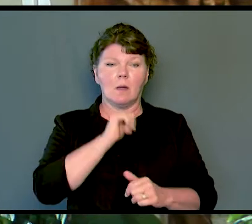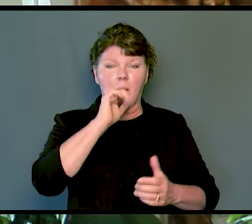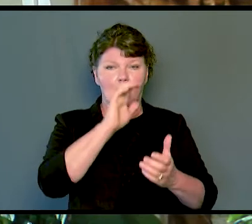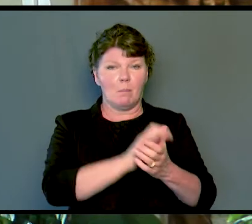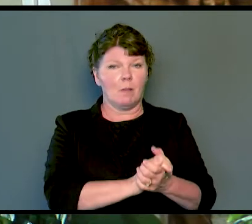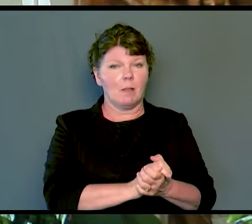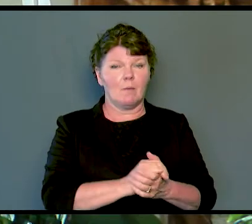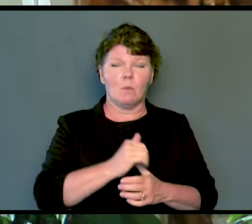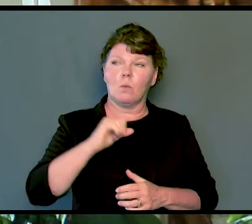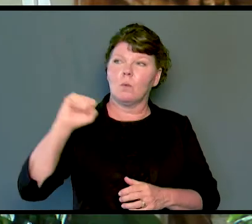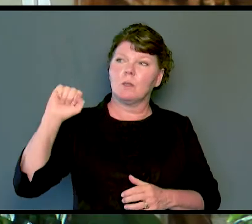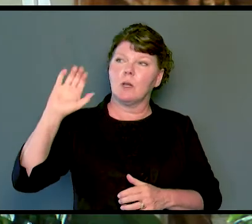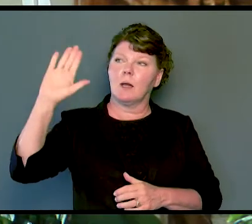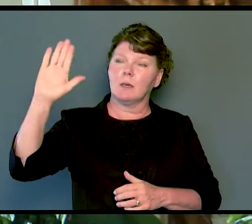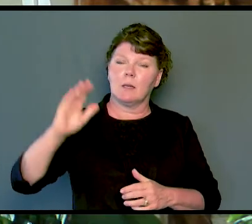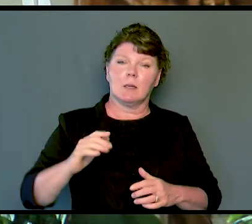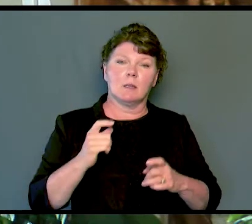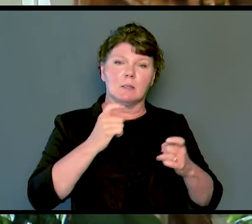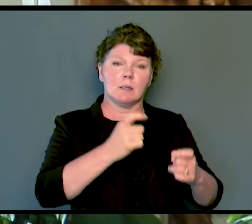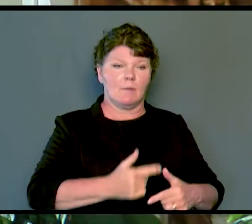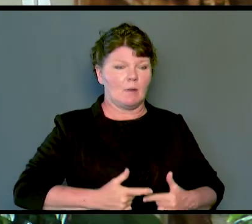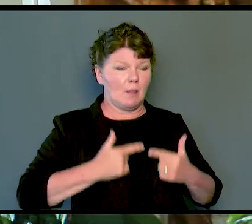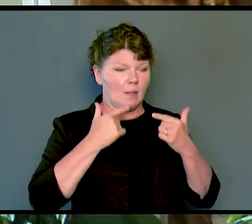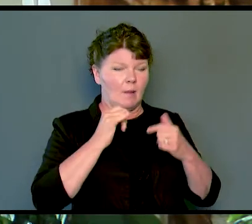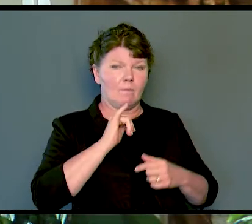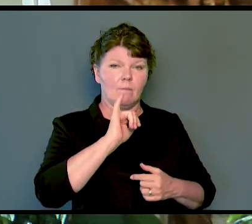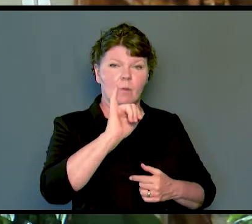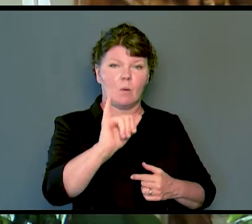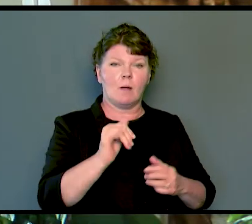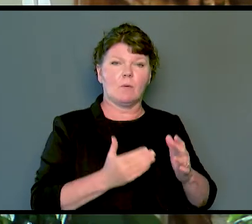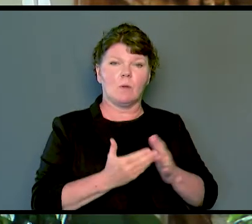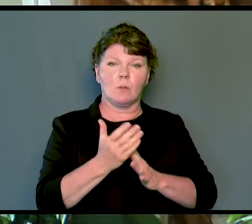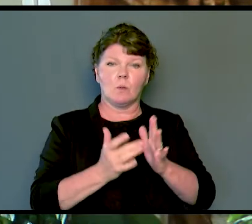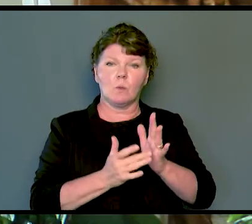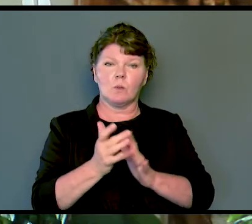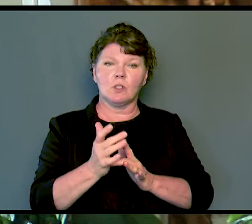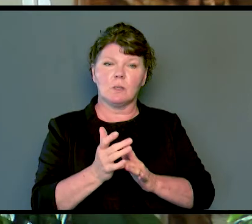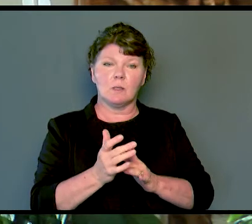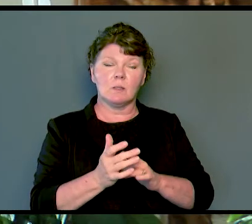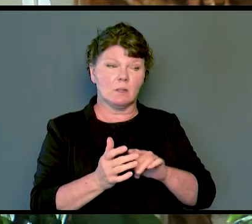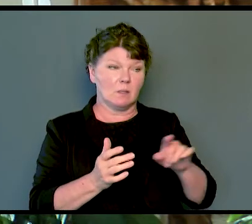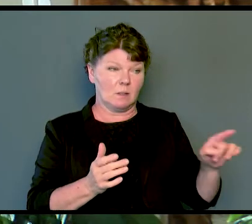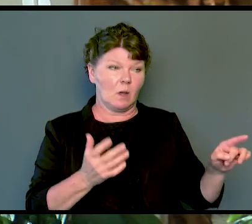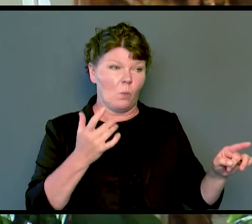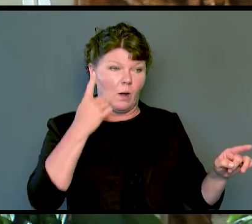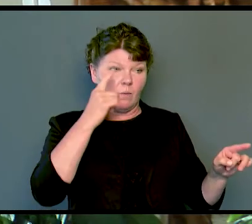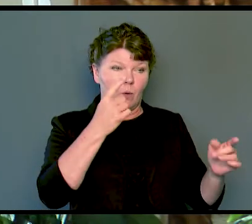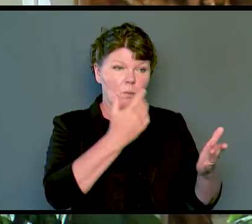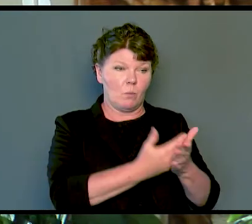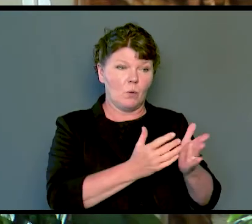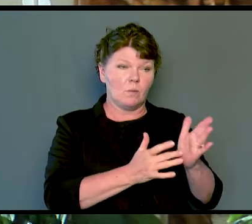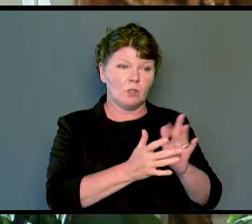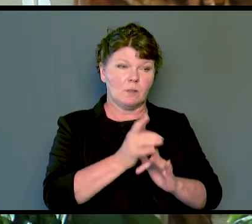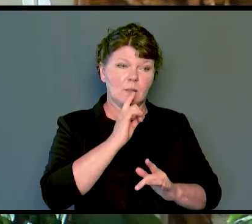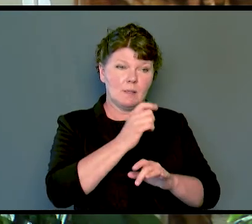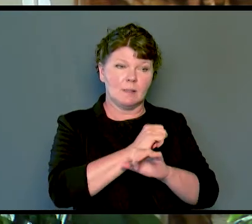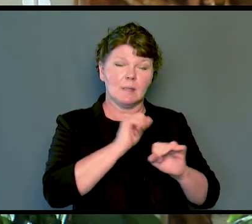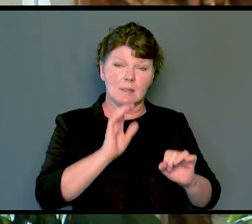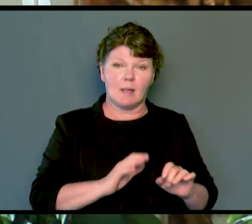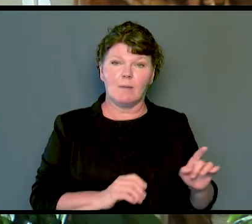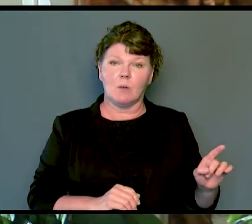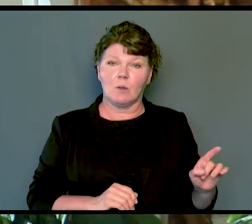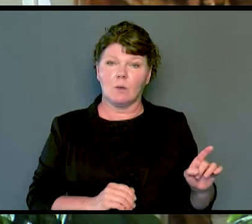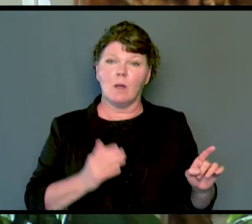their unbelief, rejecting God's offer of salvation in Jesus? Many are waiting for proof that Jesus is the